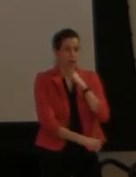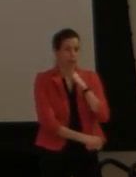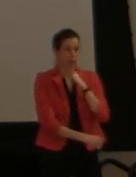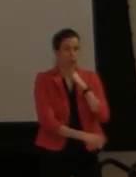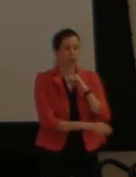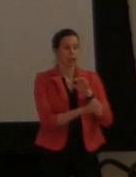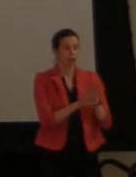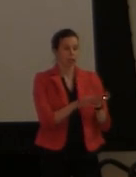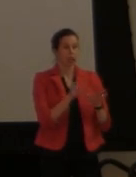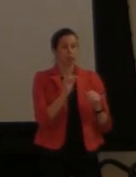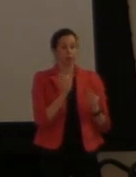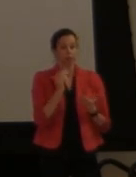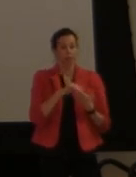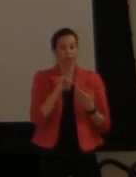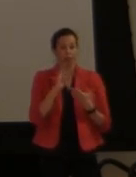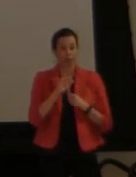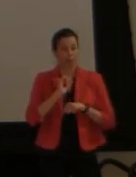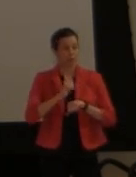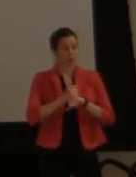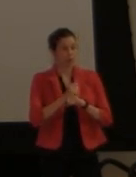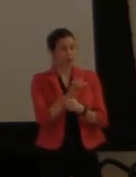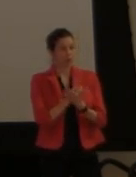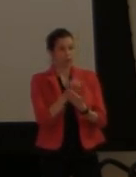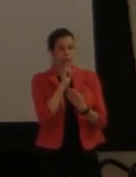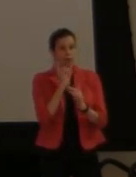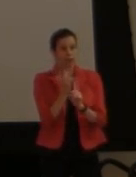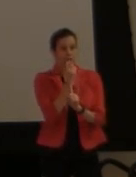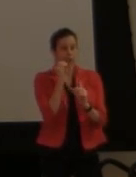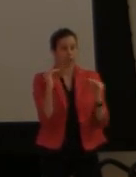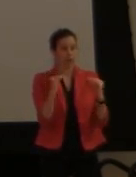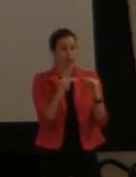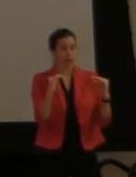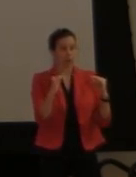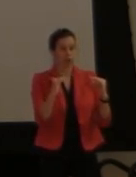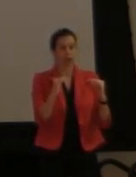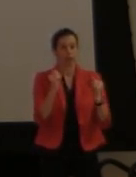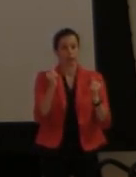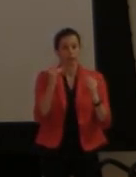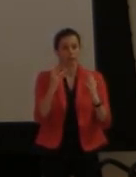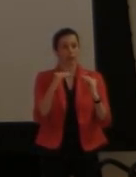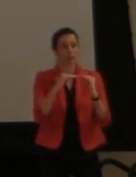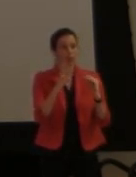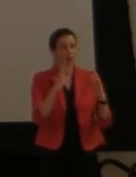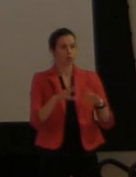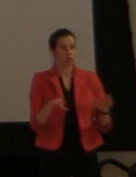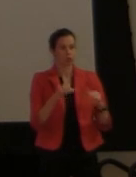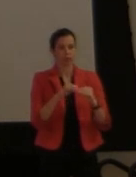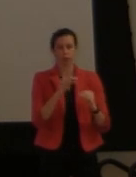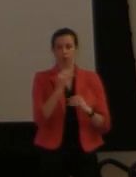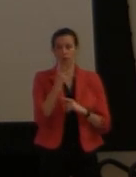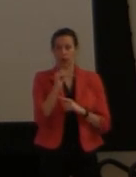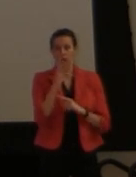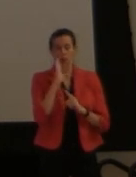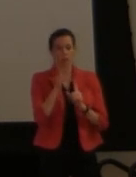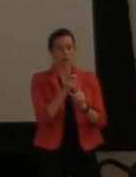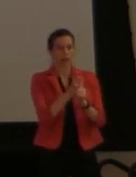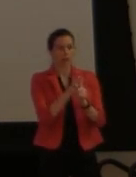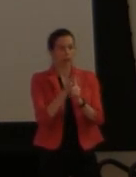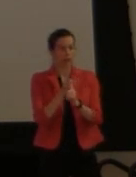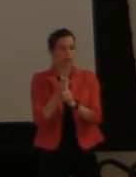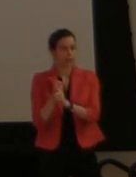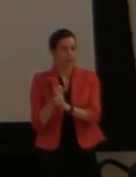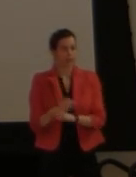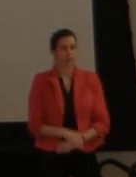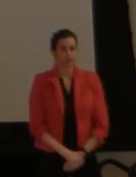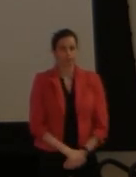Again, if we wanted to implement this and really achieve equity, many, many more children in Ohio would be impacted.